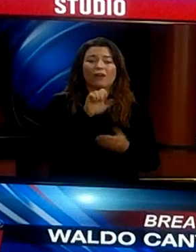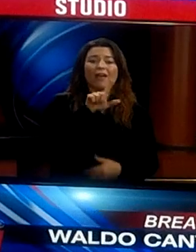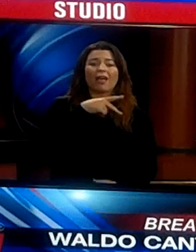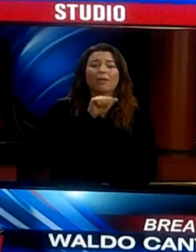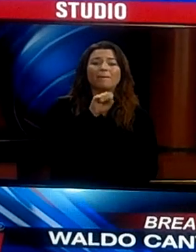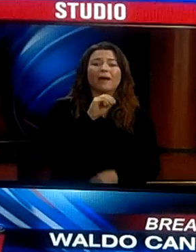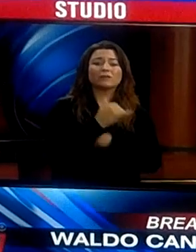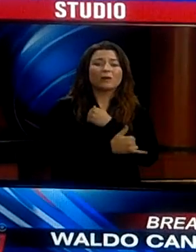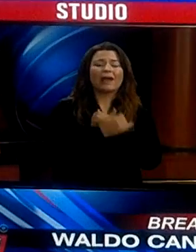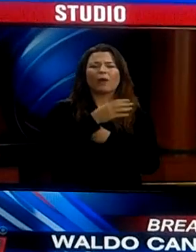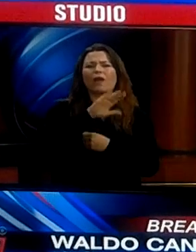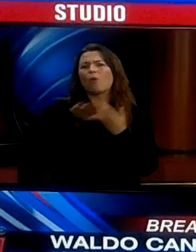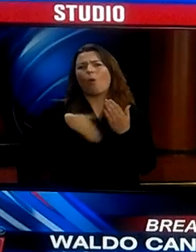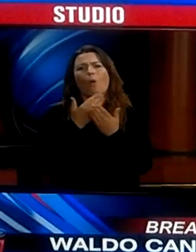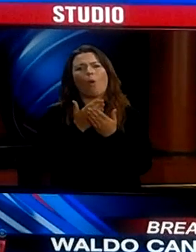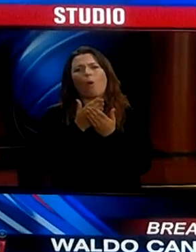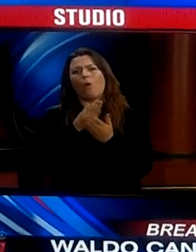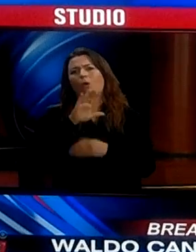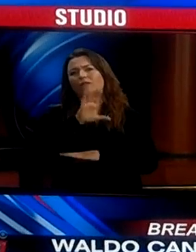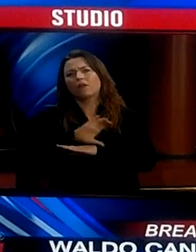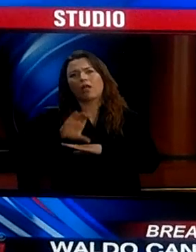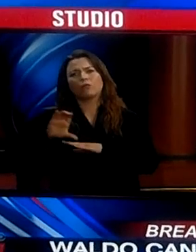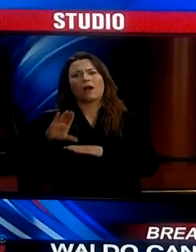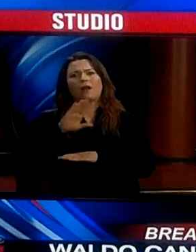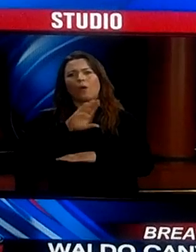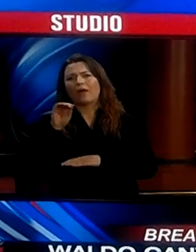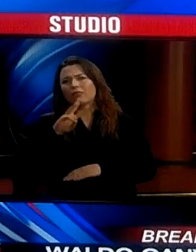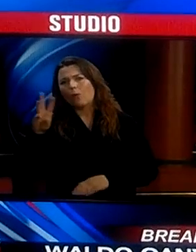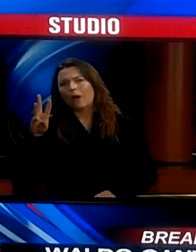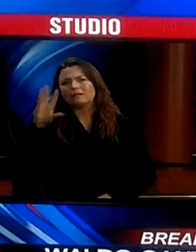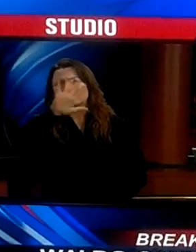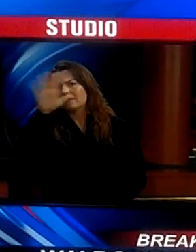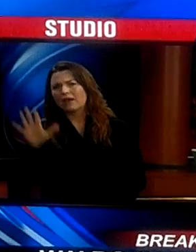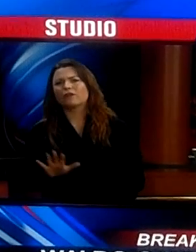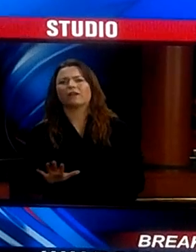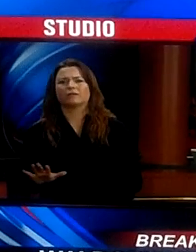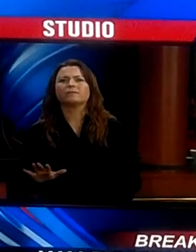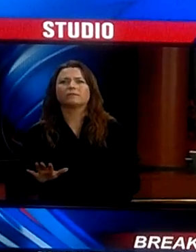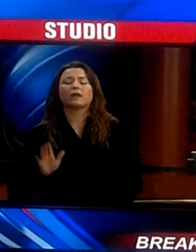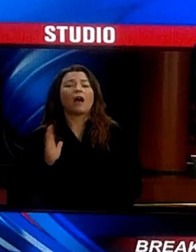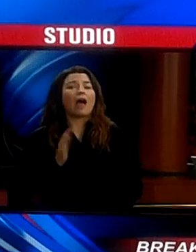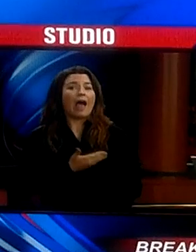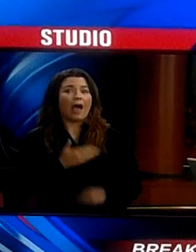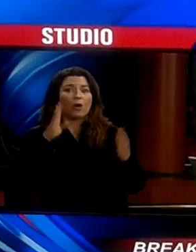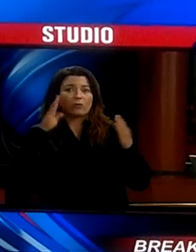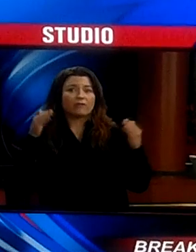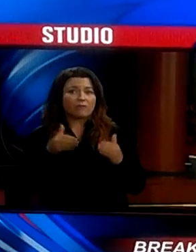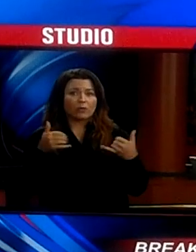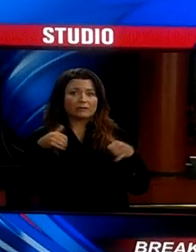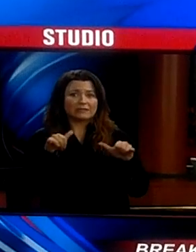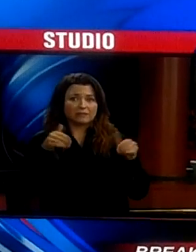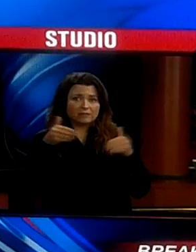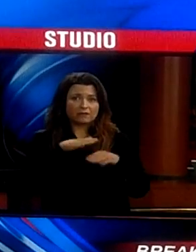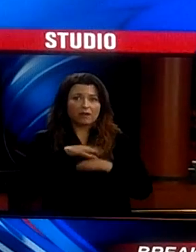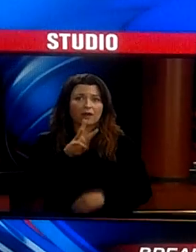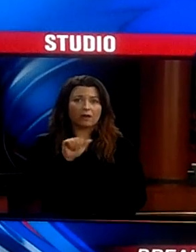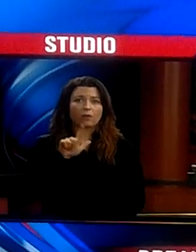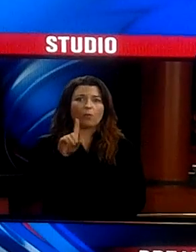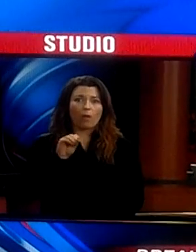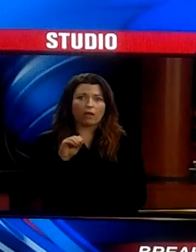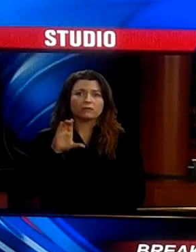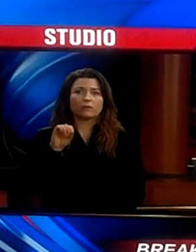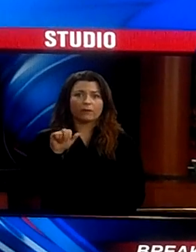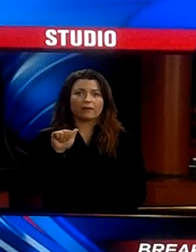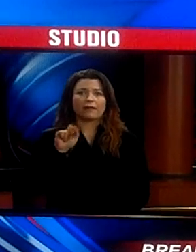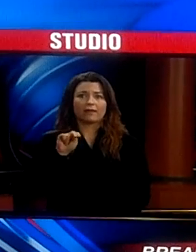across Colorado in the west. That said, our focus remains on this fire, the Waldo Canyon Fire, and as Jerry said,